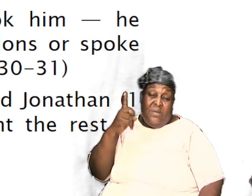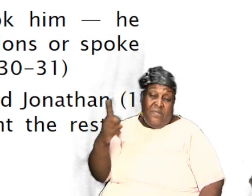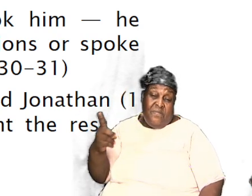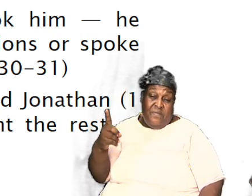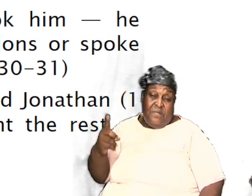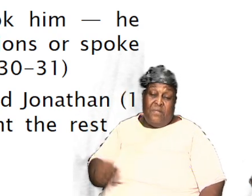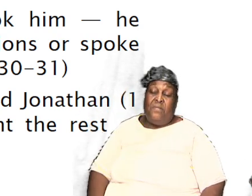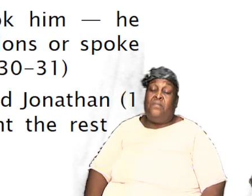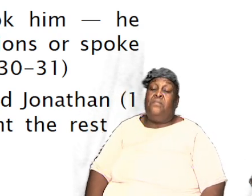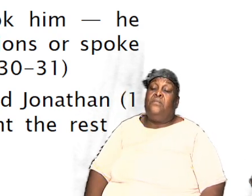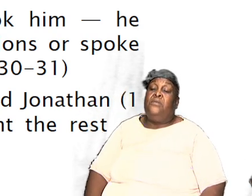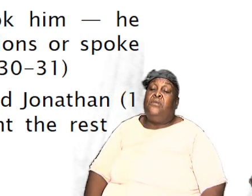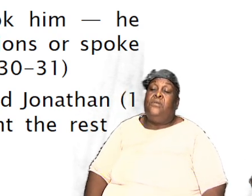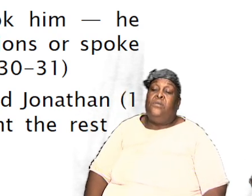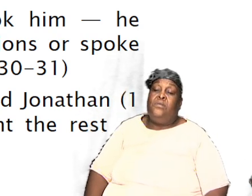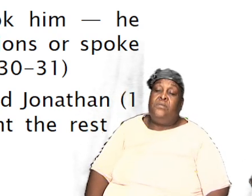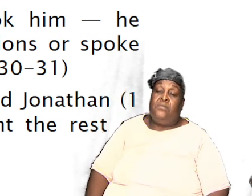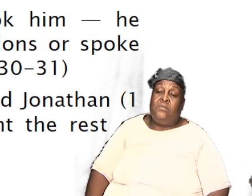1 Samuel 18:11, and then